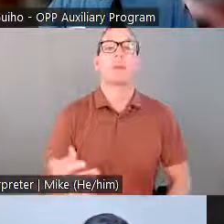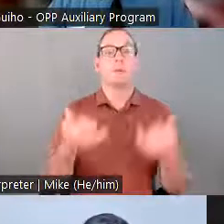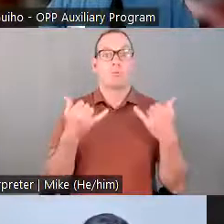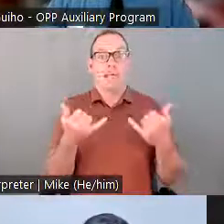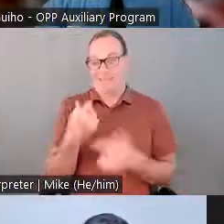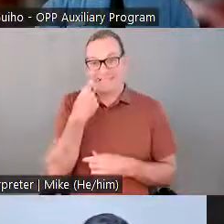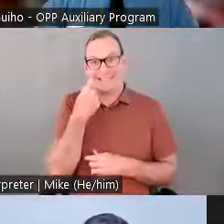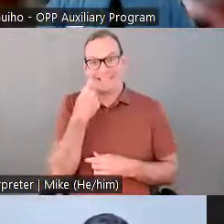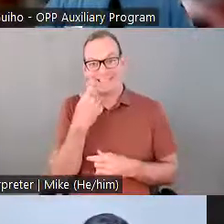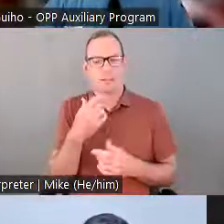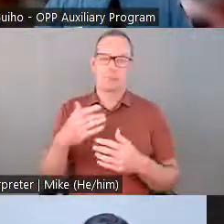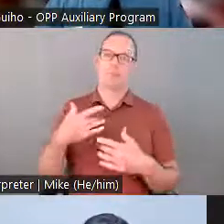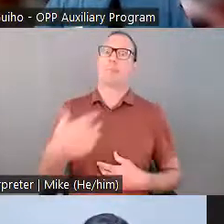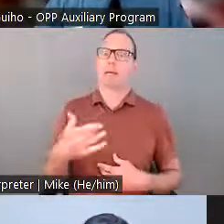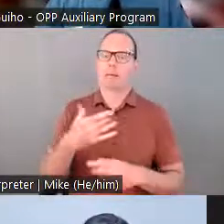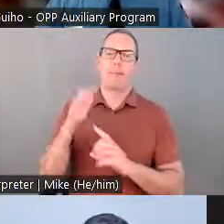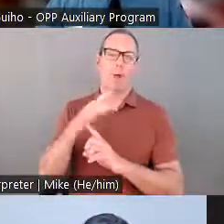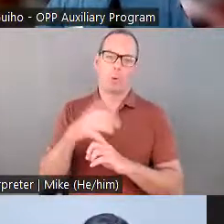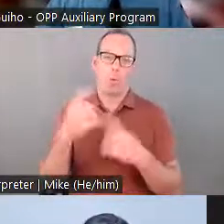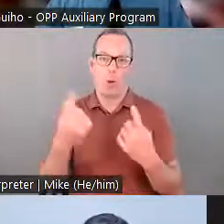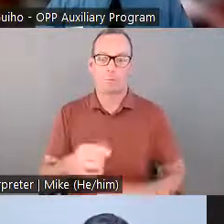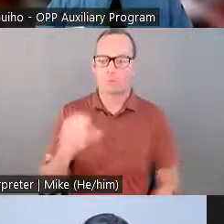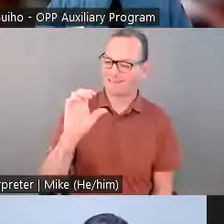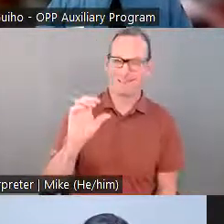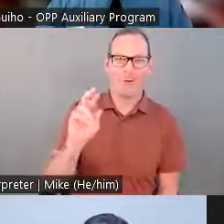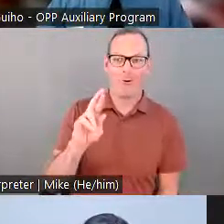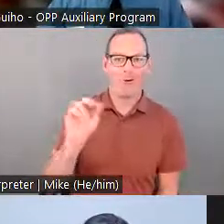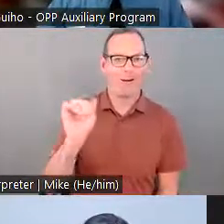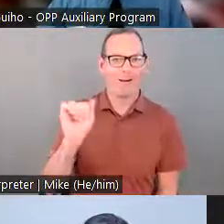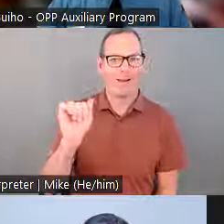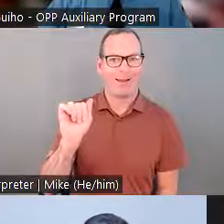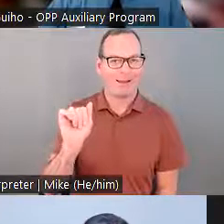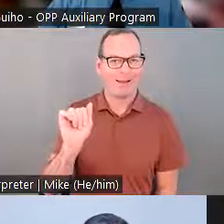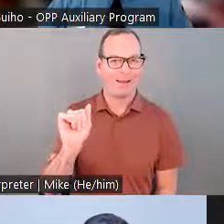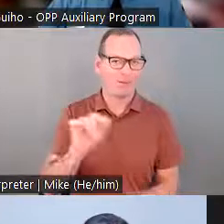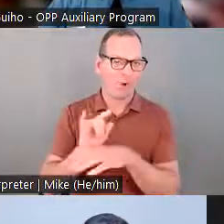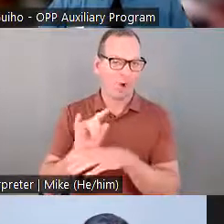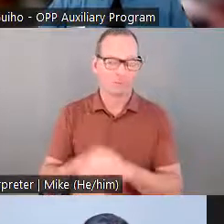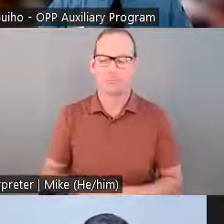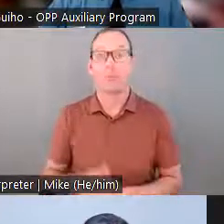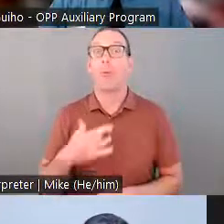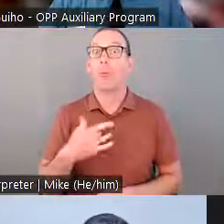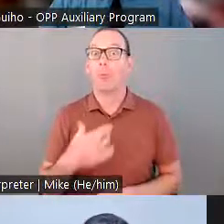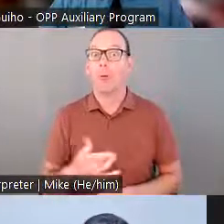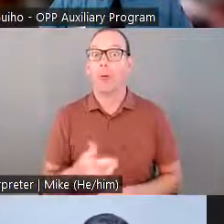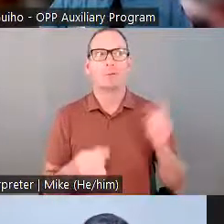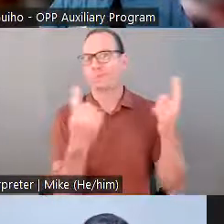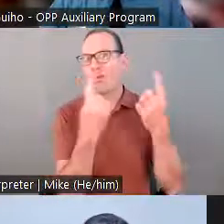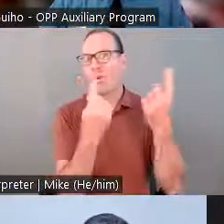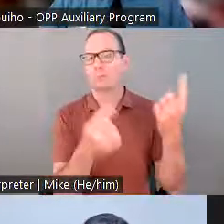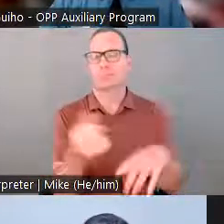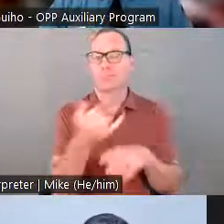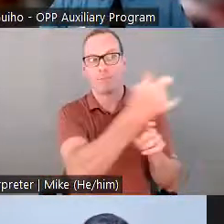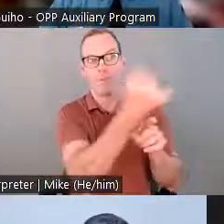So what do we get here? We get an offender calling to be a CRA employee. Most times that's that robotic voice that you hear